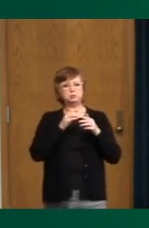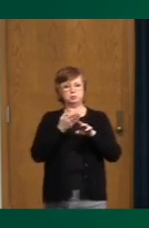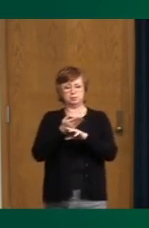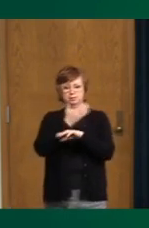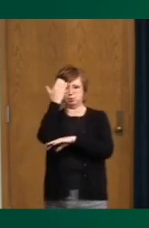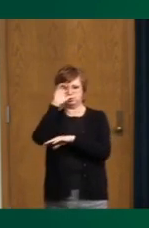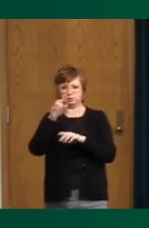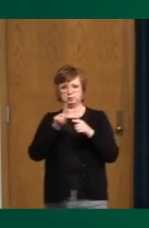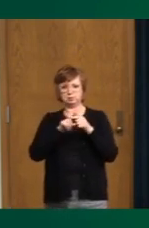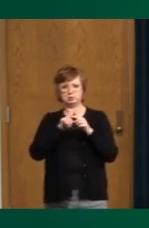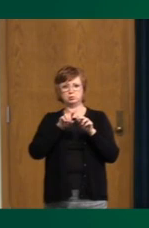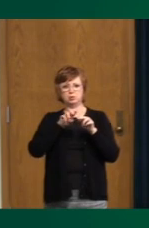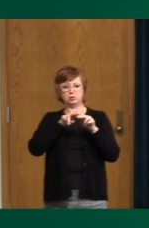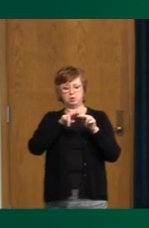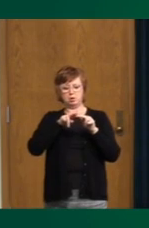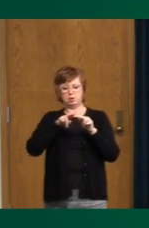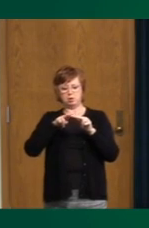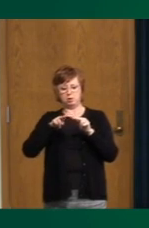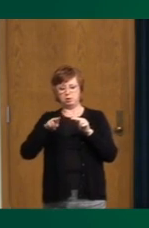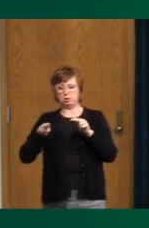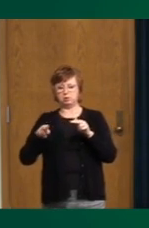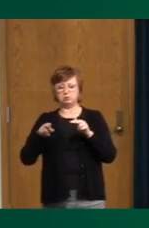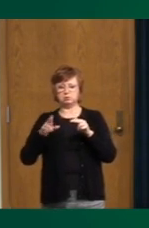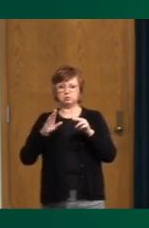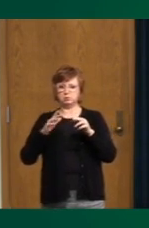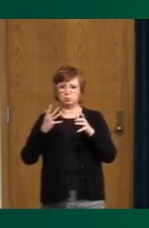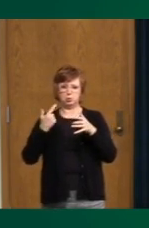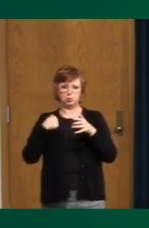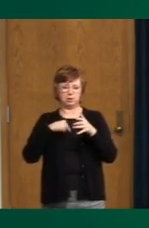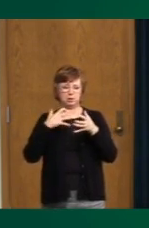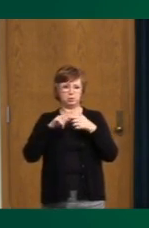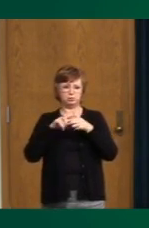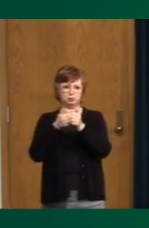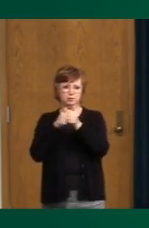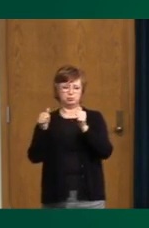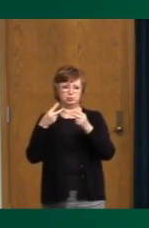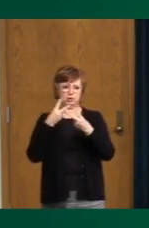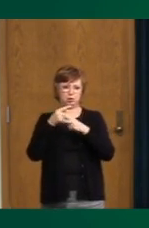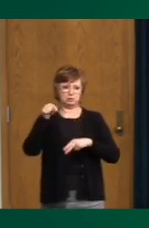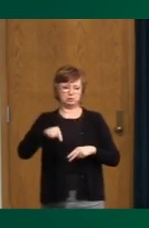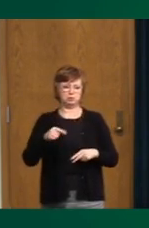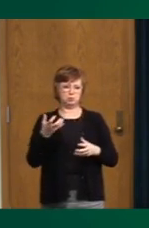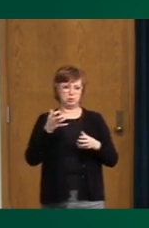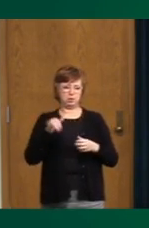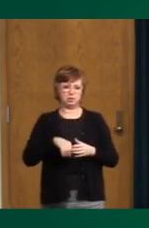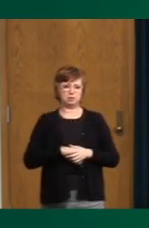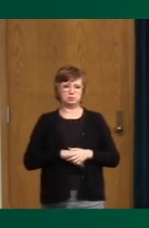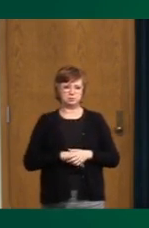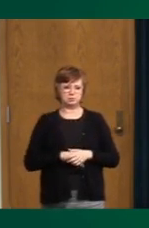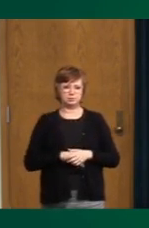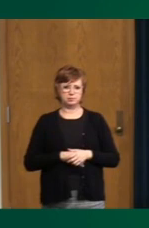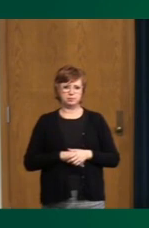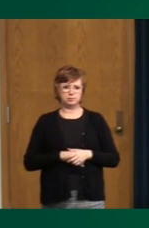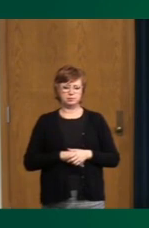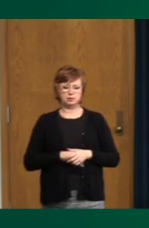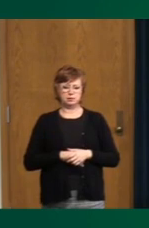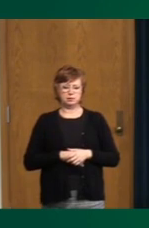to Christmas and to avoid an ultimate lockdown. That is the goal, and I think Saskatchewan people would expect their government